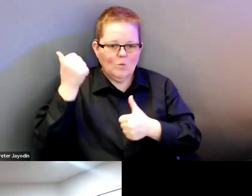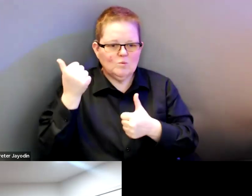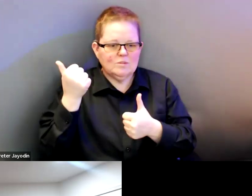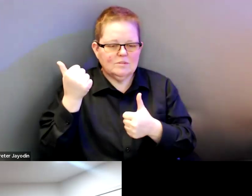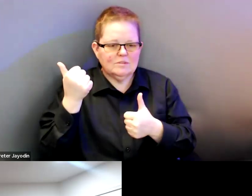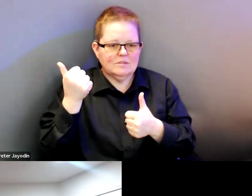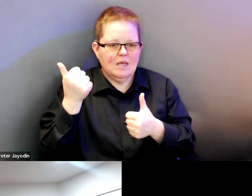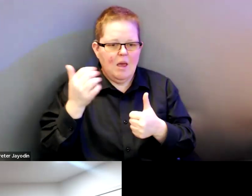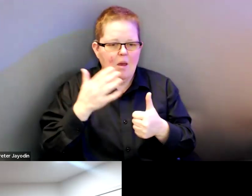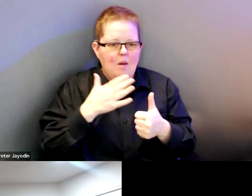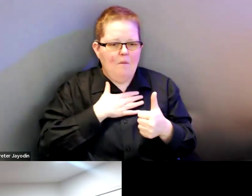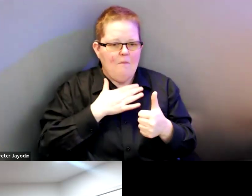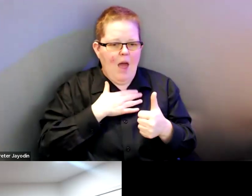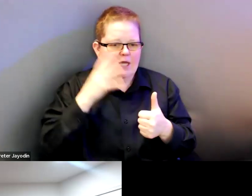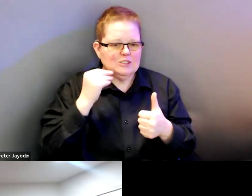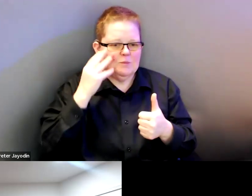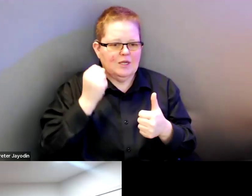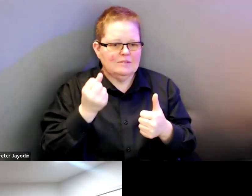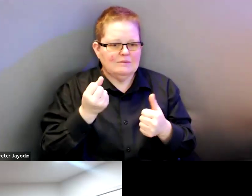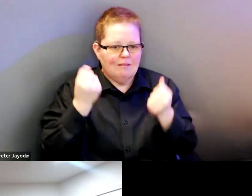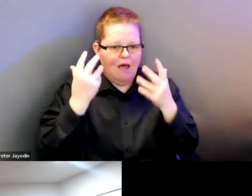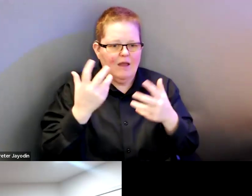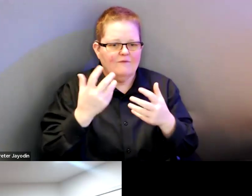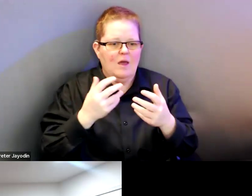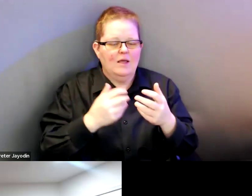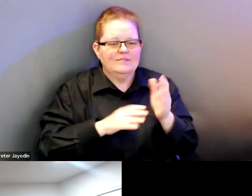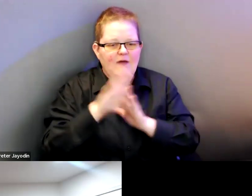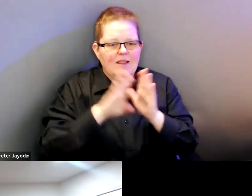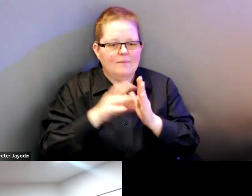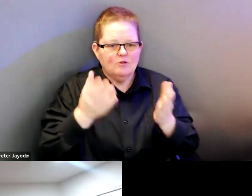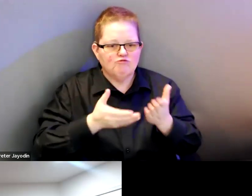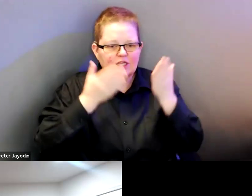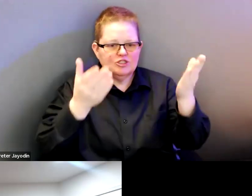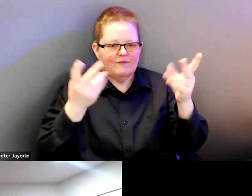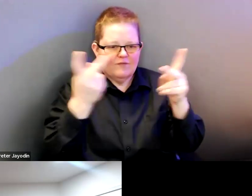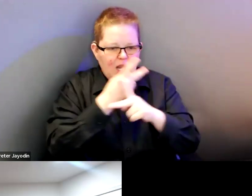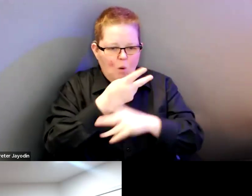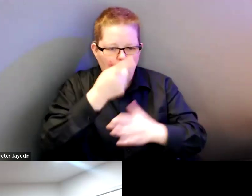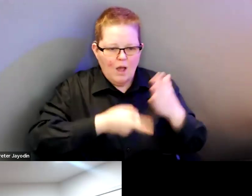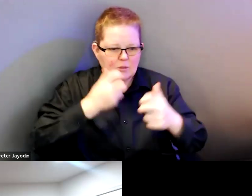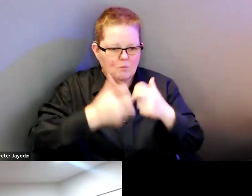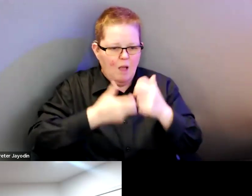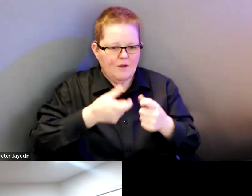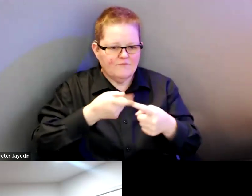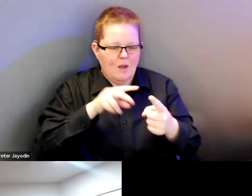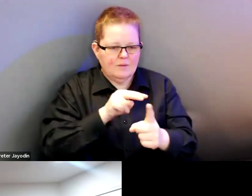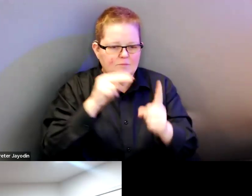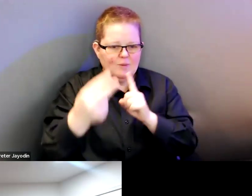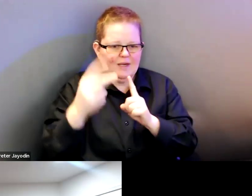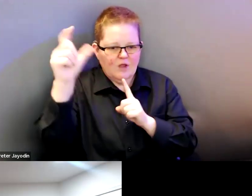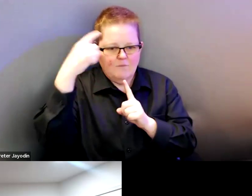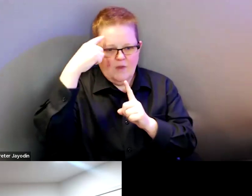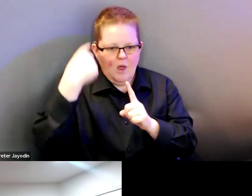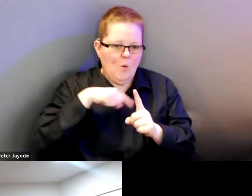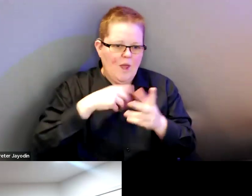a lot of like building recommendations is finding out what the problem is on the government side. So we want you to do X, and government says, well, we'd like to do X too, but we